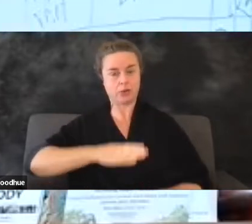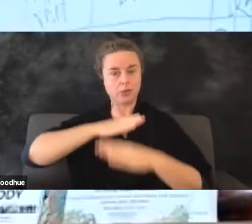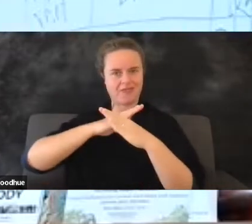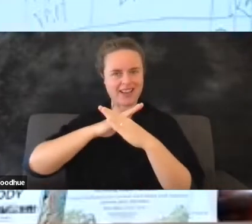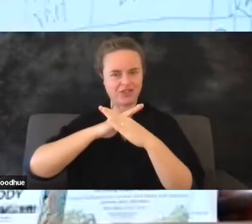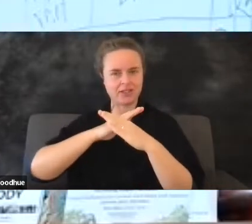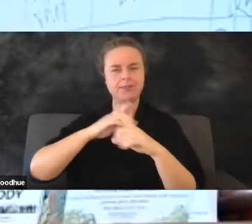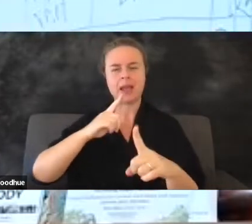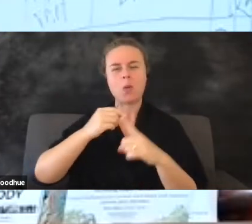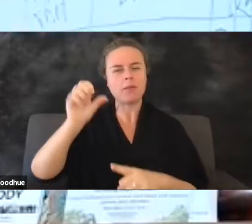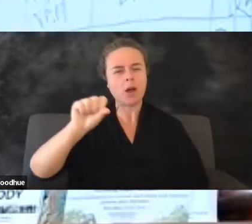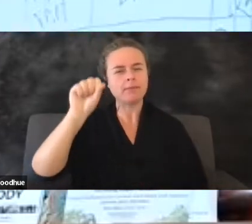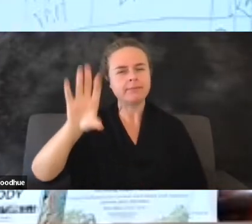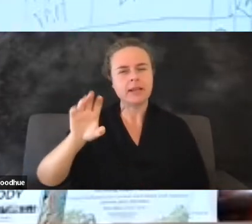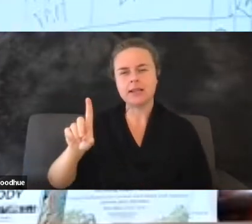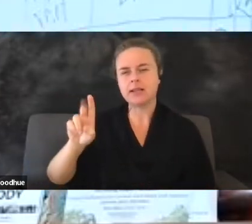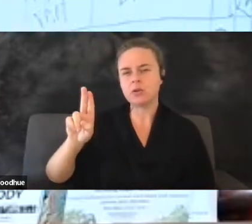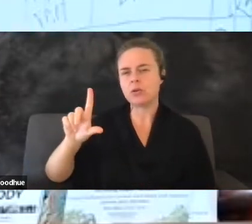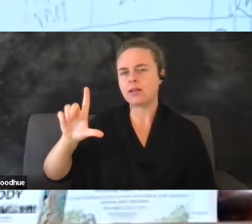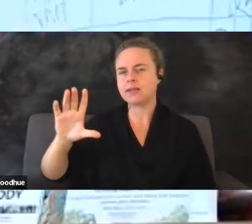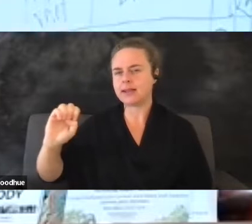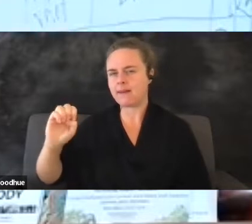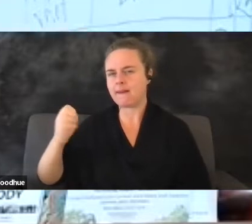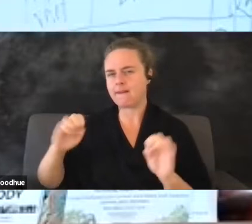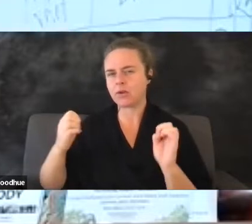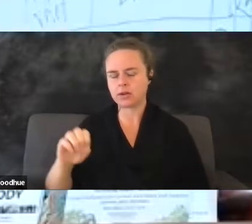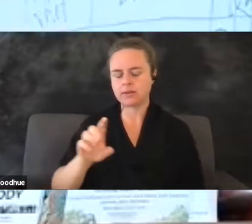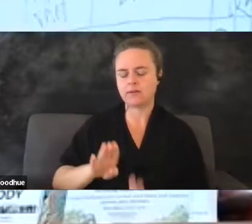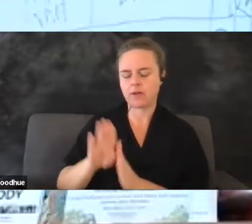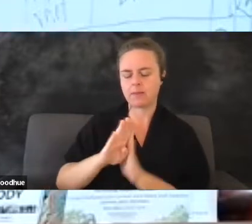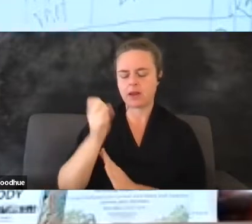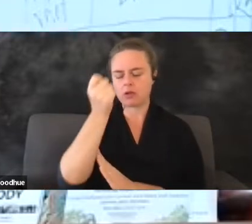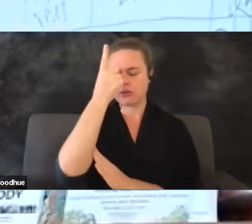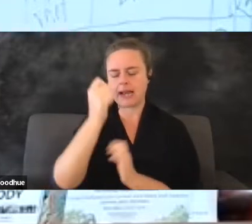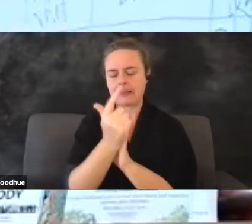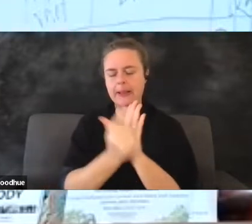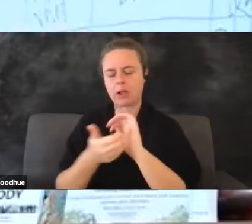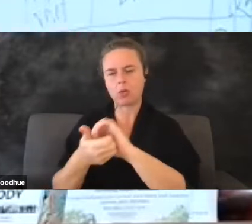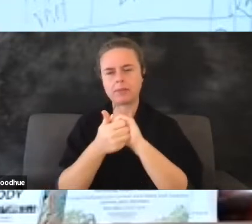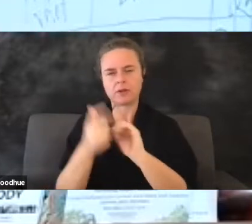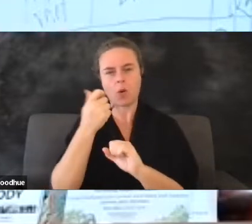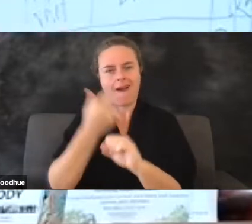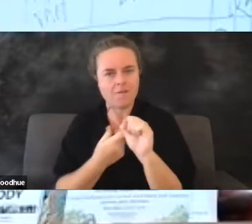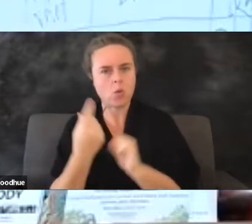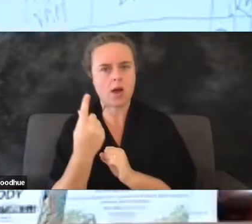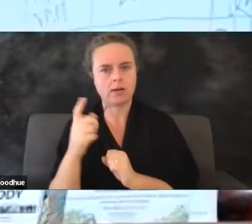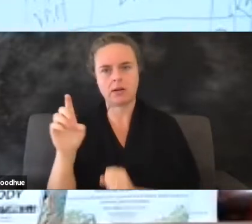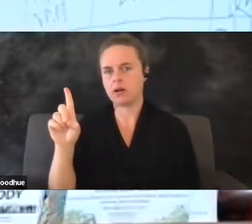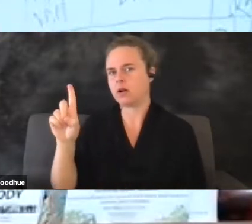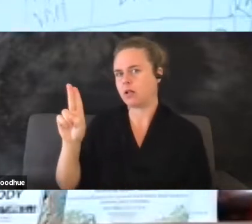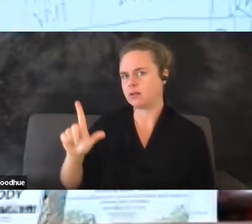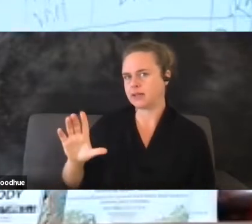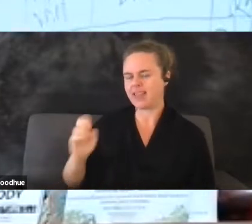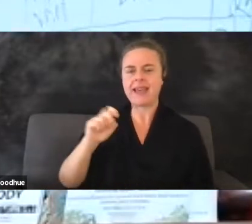not familiar, DULCE stands for Developmental Understanding and Legal Collaboration for Everyone. This is a